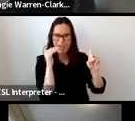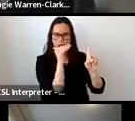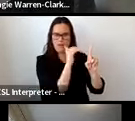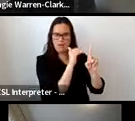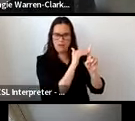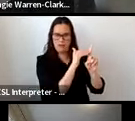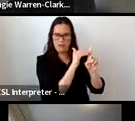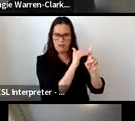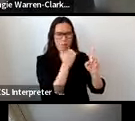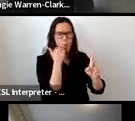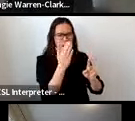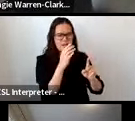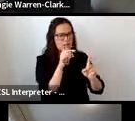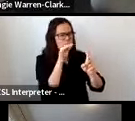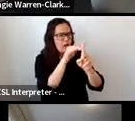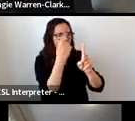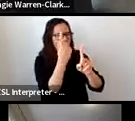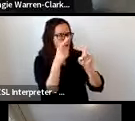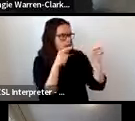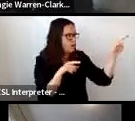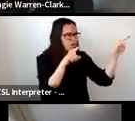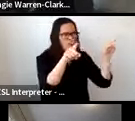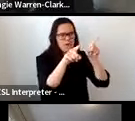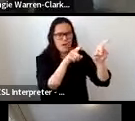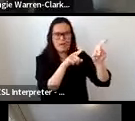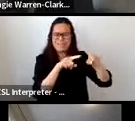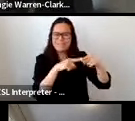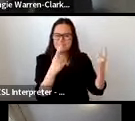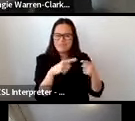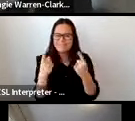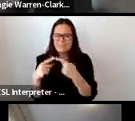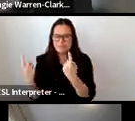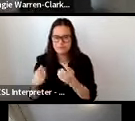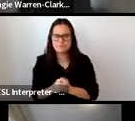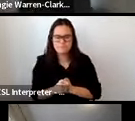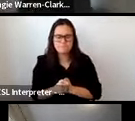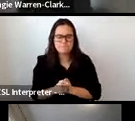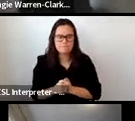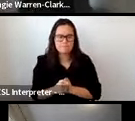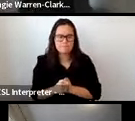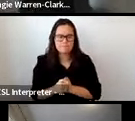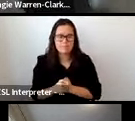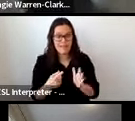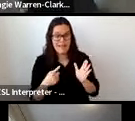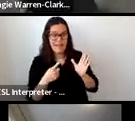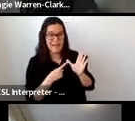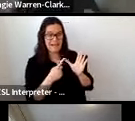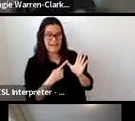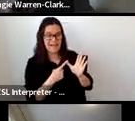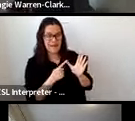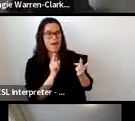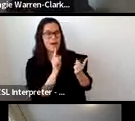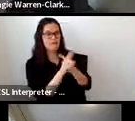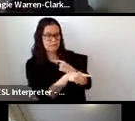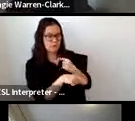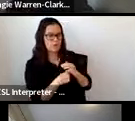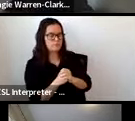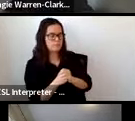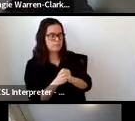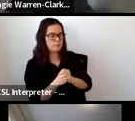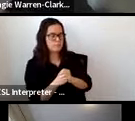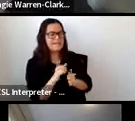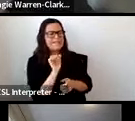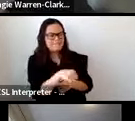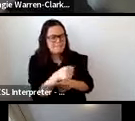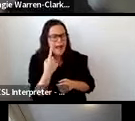I asked that question because just look, looking at the functions of this committee, that